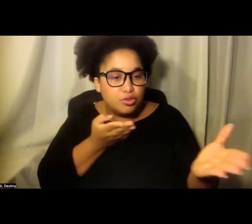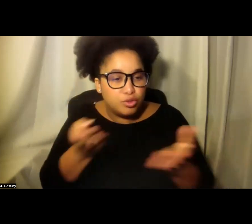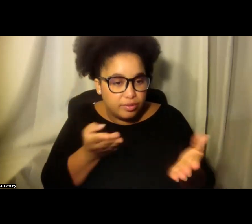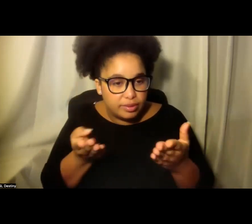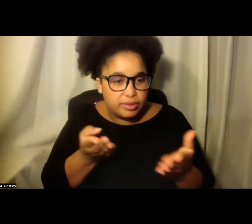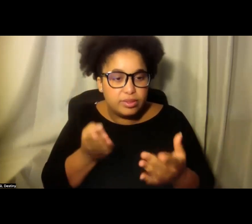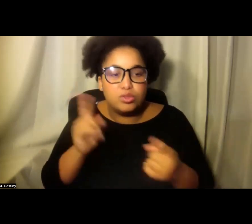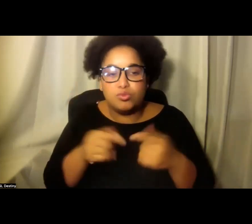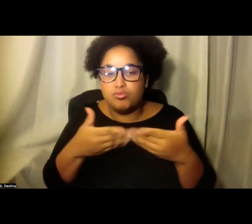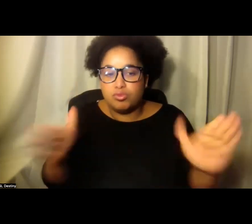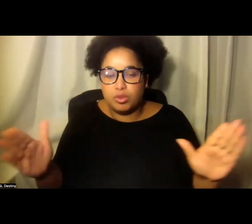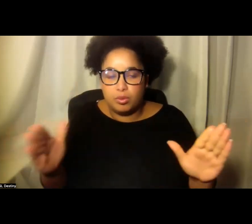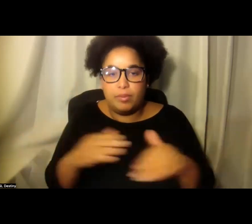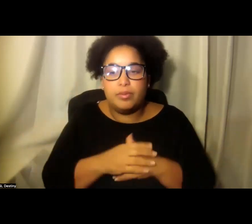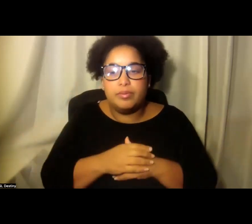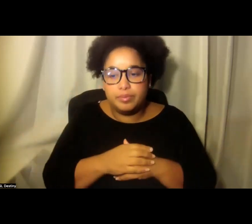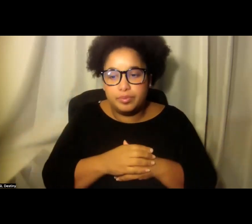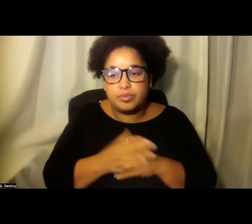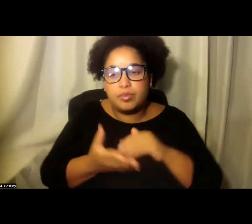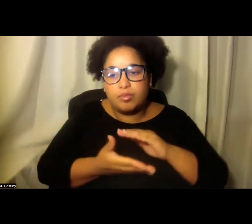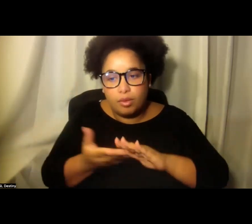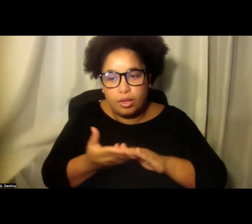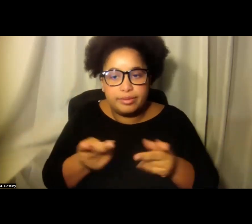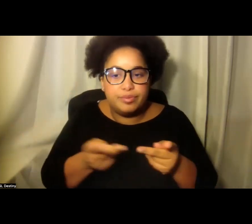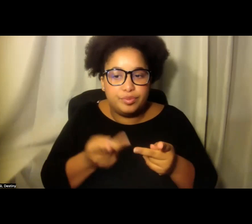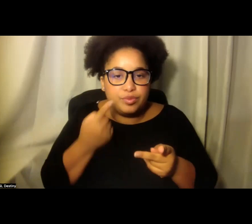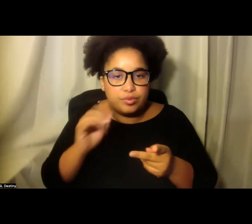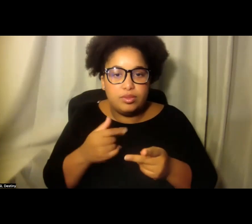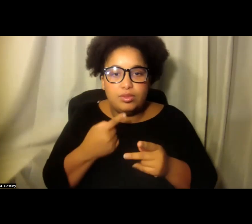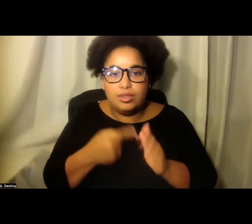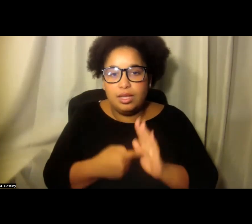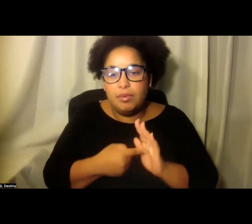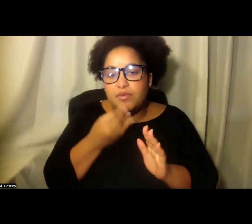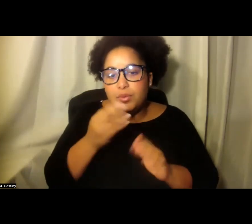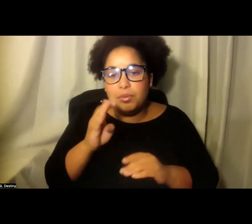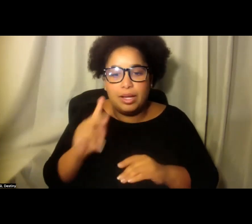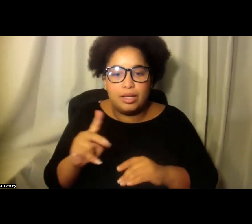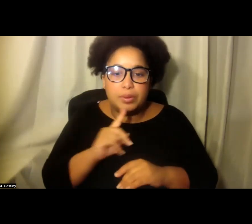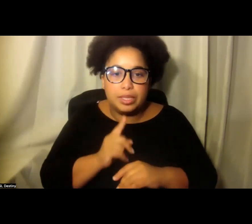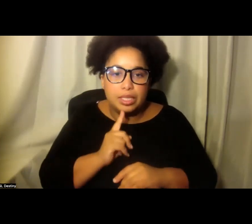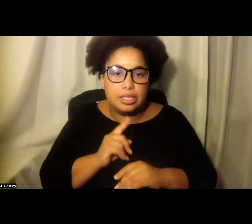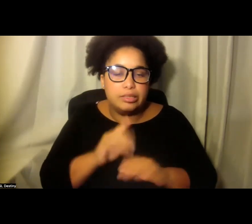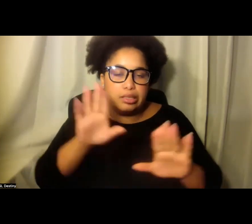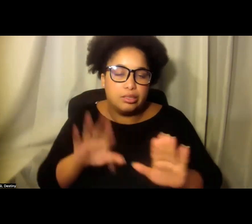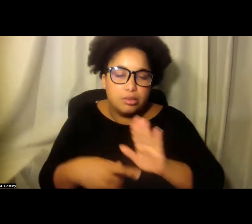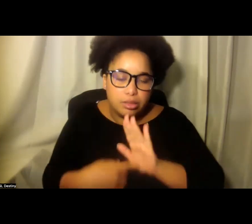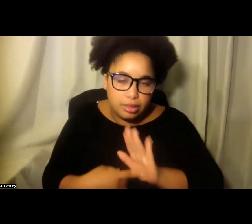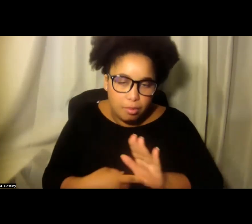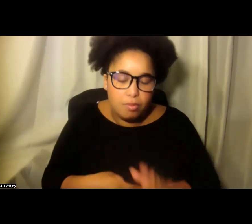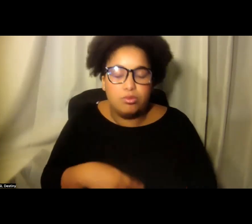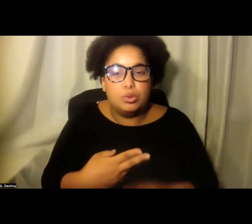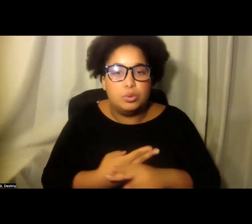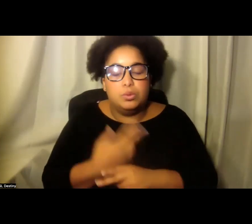to the general public, and they operate a facility to do such. That's why the food bank has been such an excellent example to